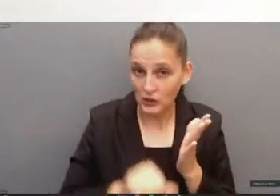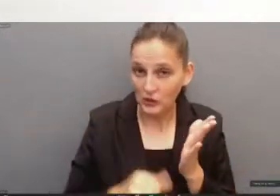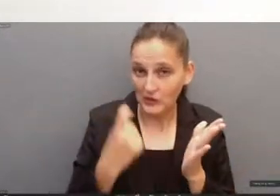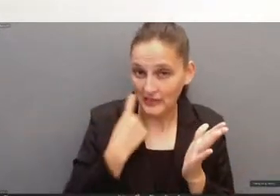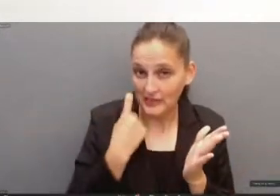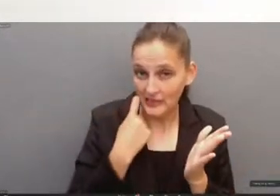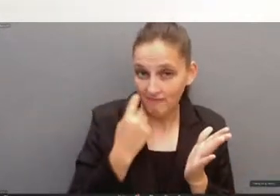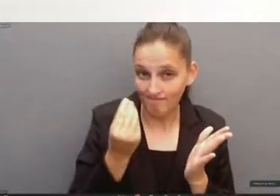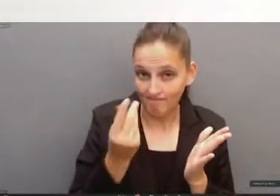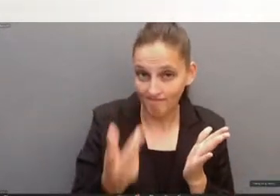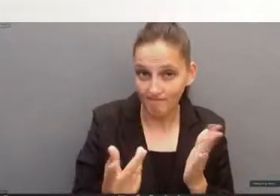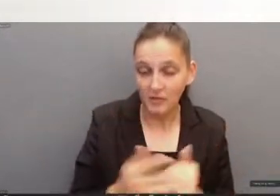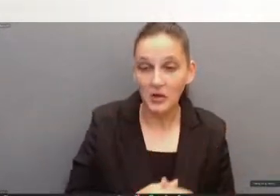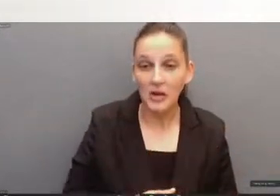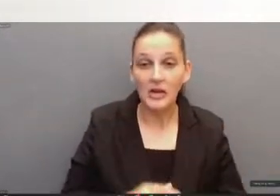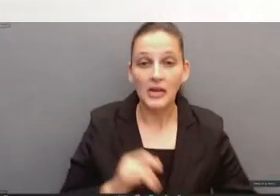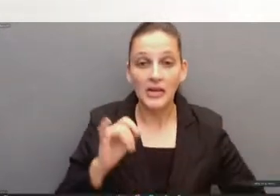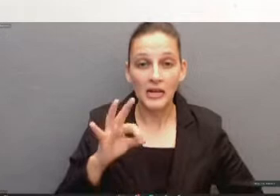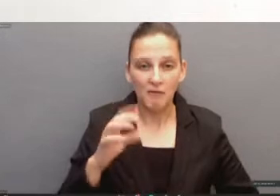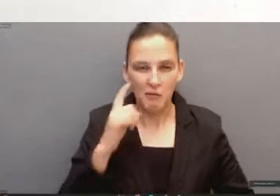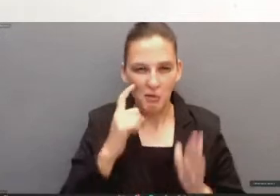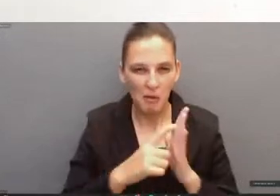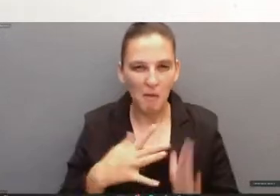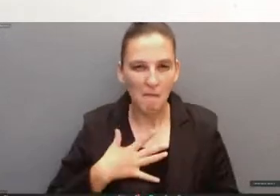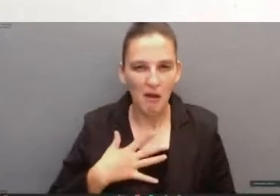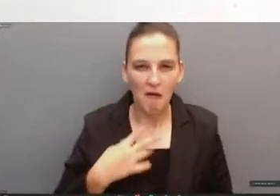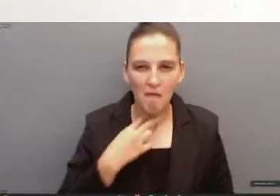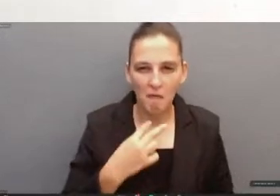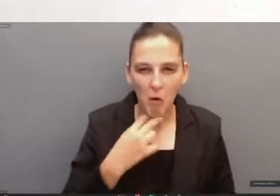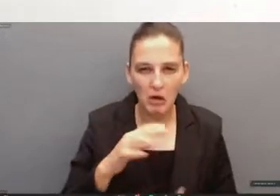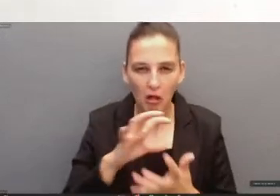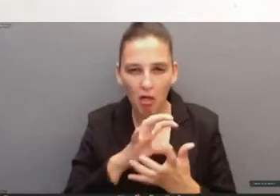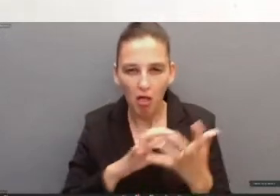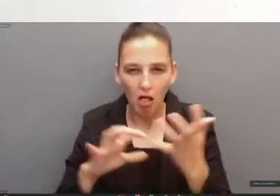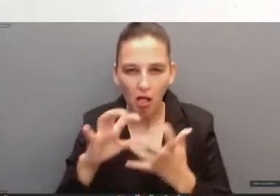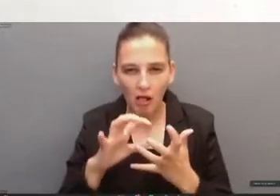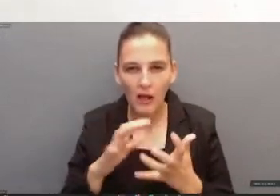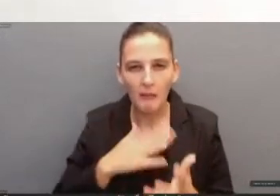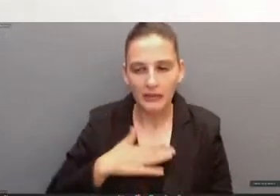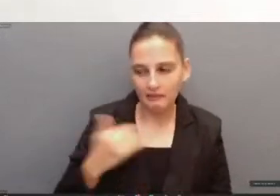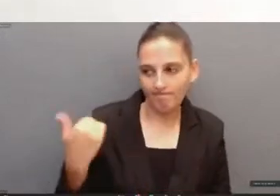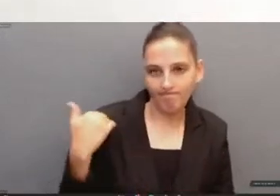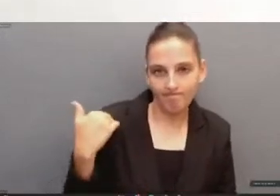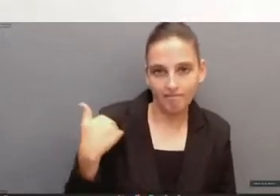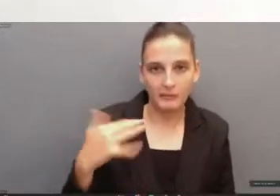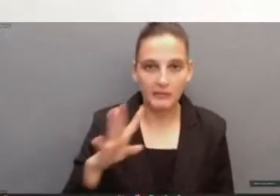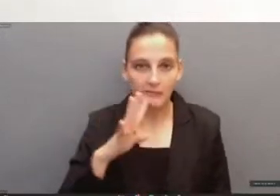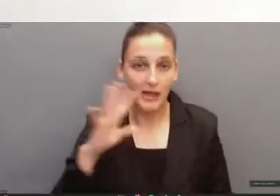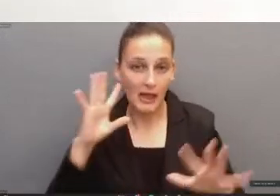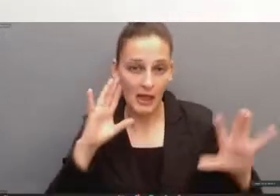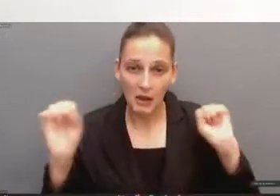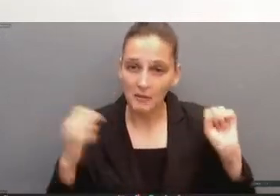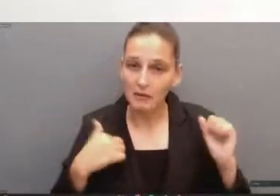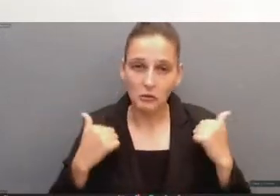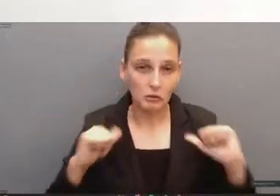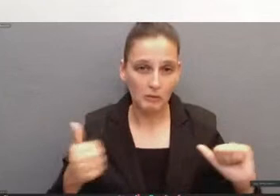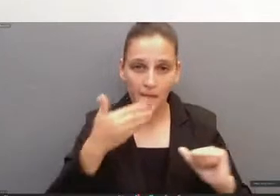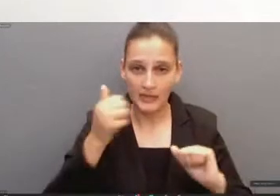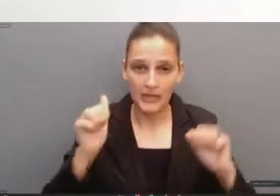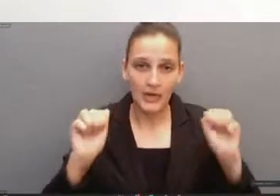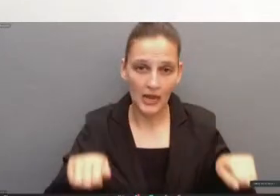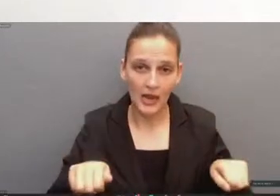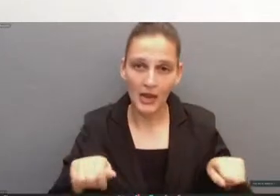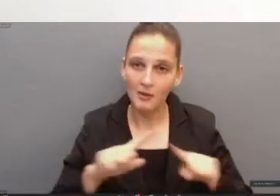if my voice cuts off a little bit, just ask me to speak a little bit louder. I'll try to do the best I can, but that's